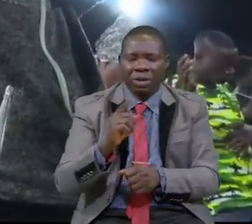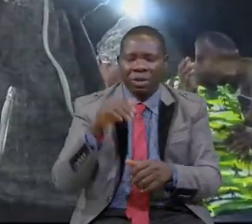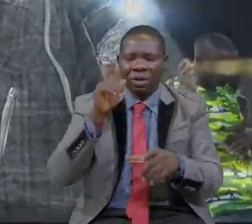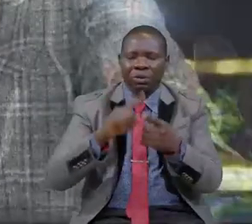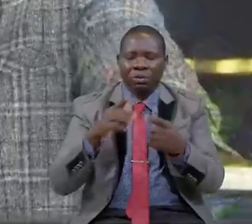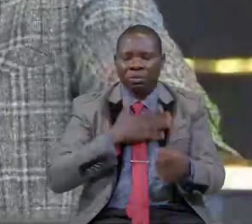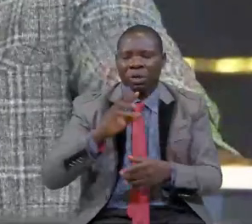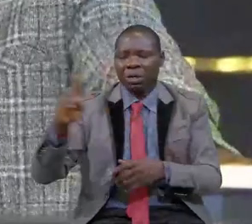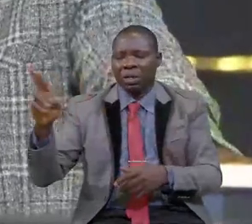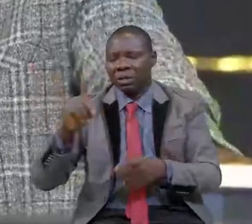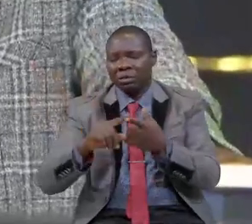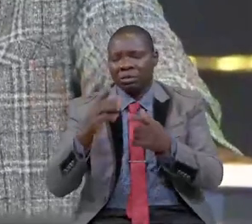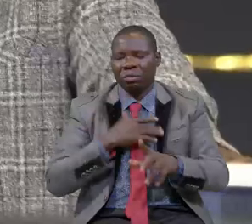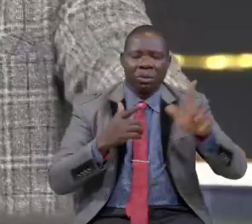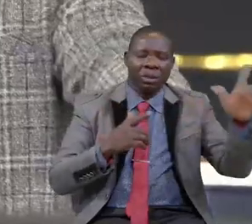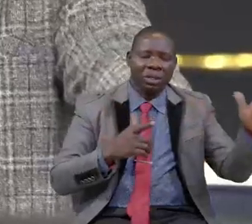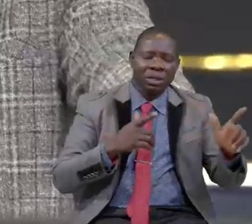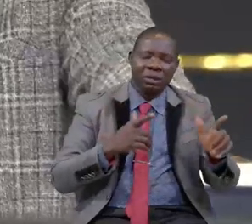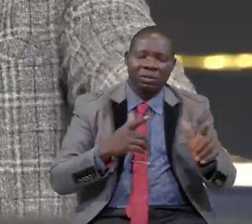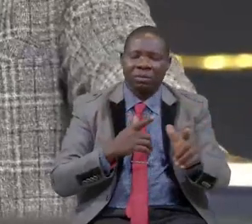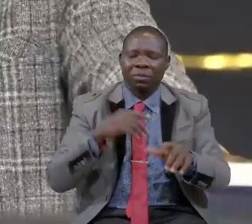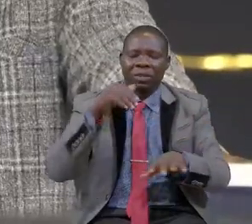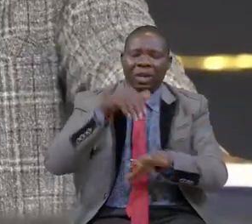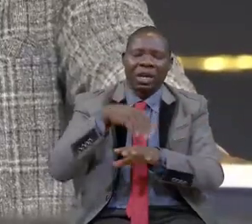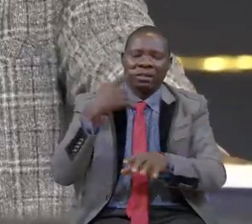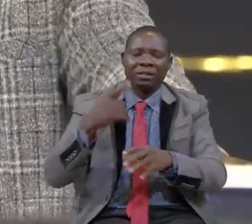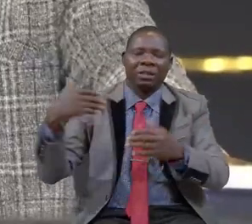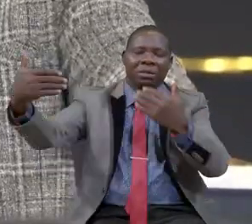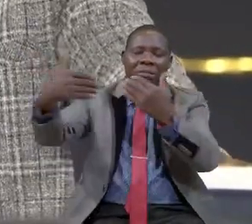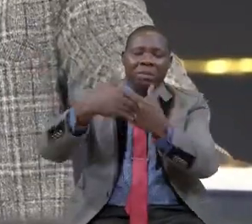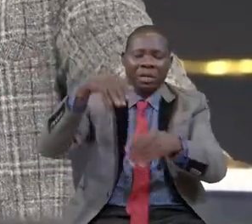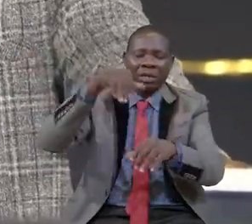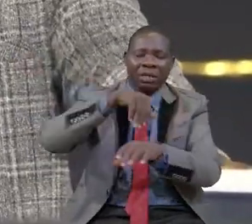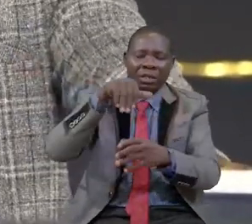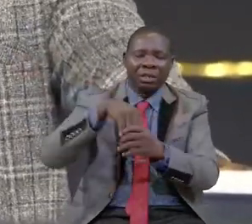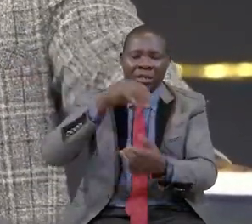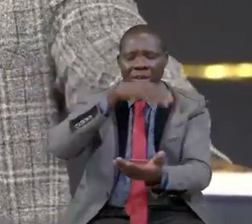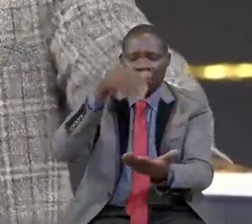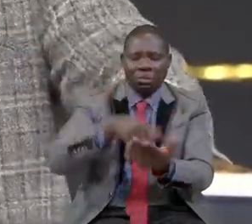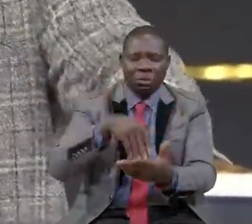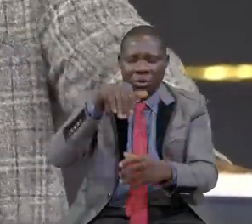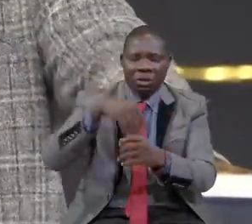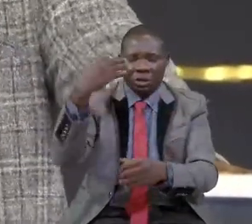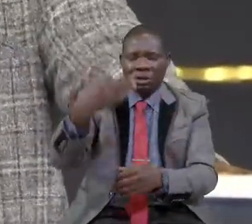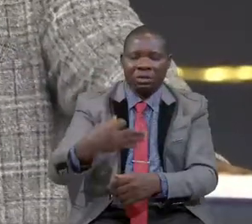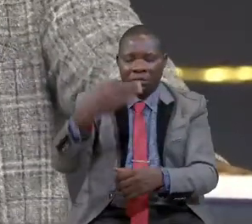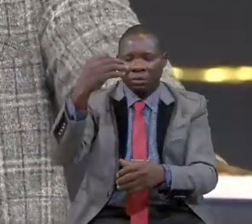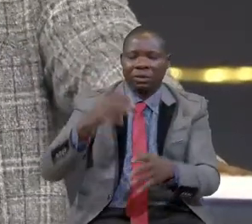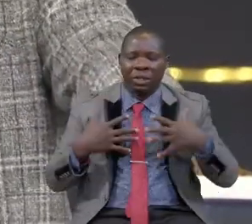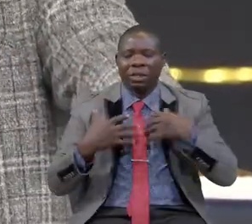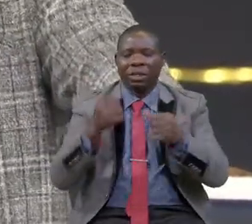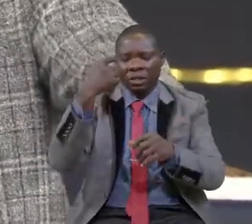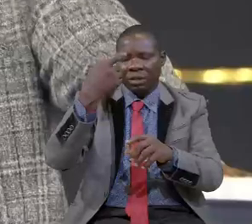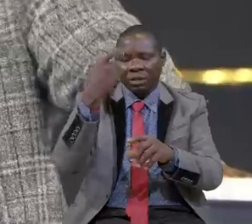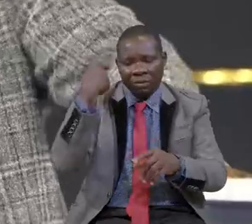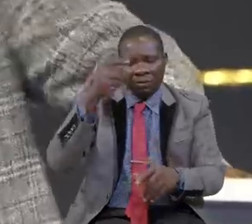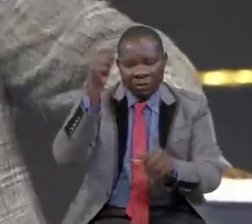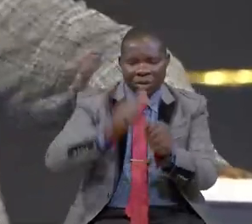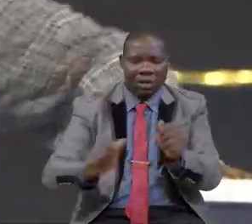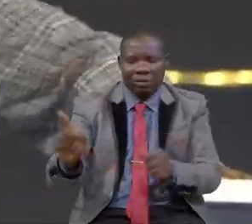my left, at the back, in the middle, in the front, healing for everyone